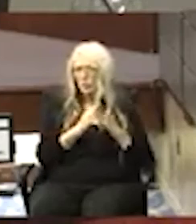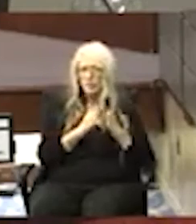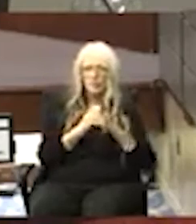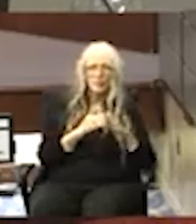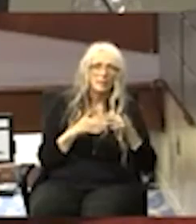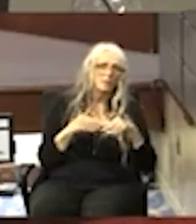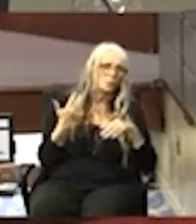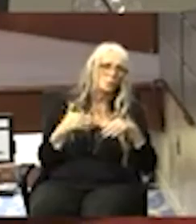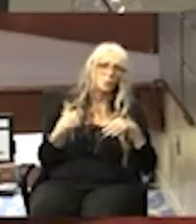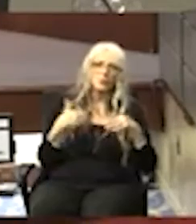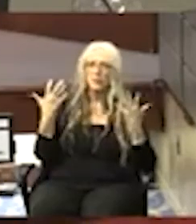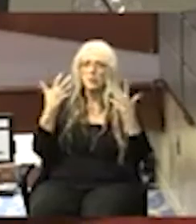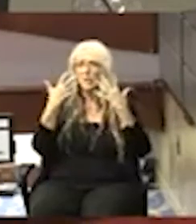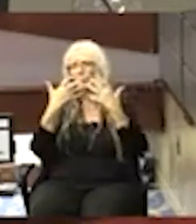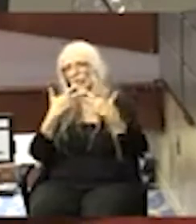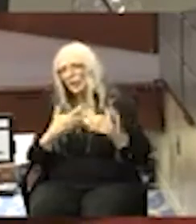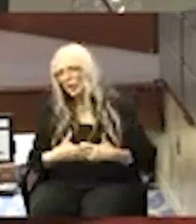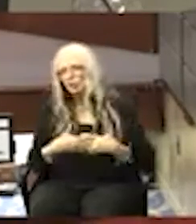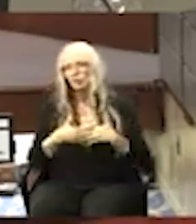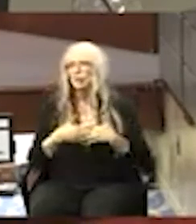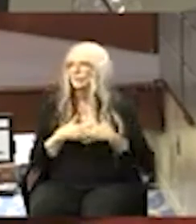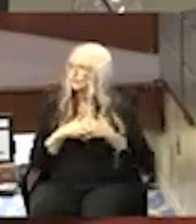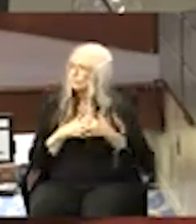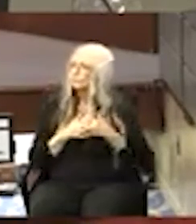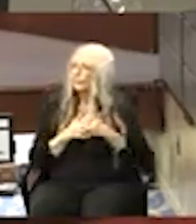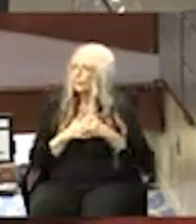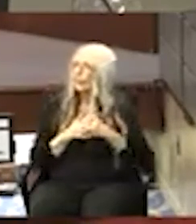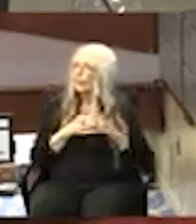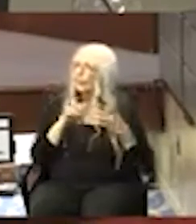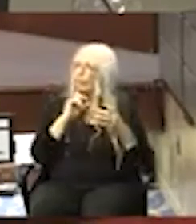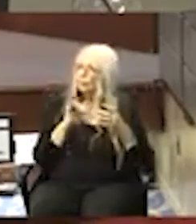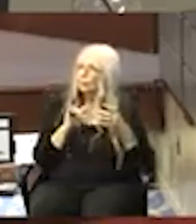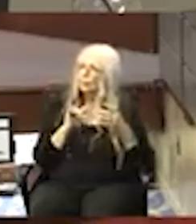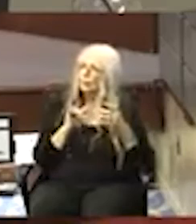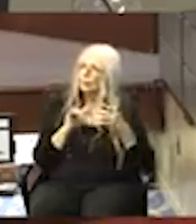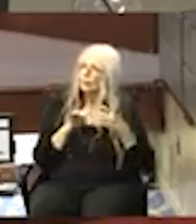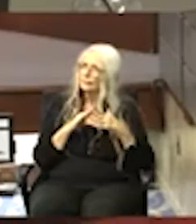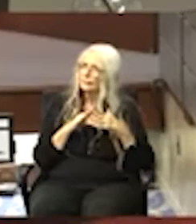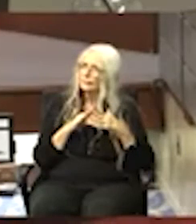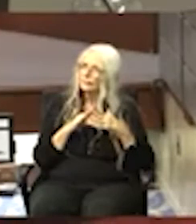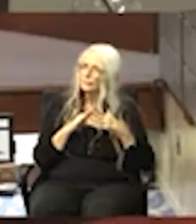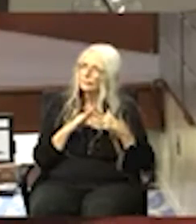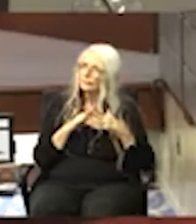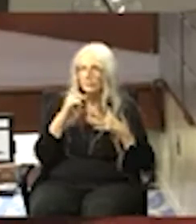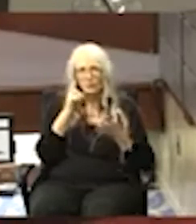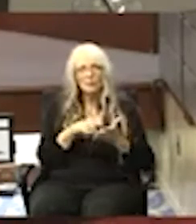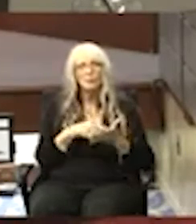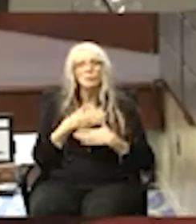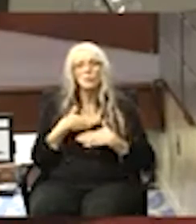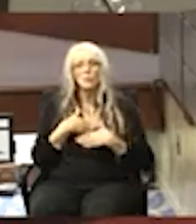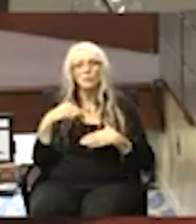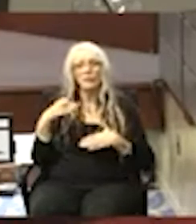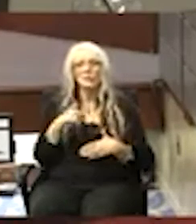as this thing comes to fruition, you're hitting on all cylinders on this deal. And then I will echo everybody's observations on, I appreciate